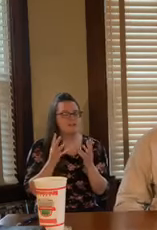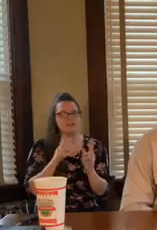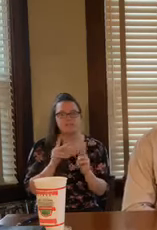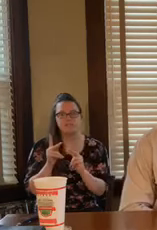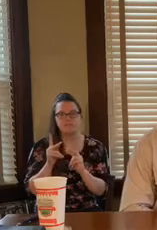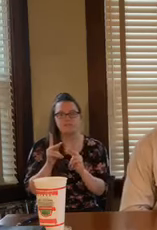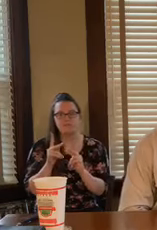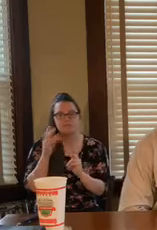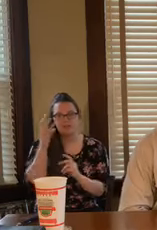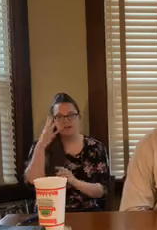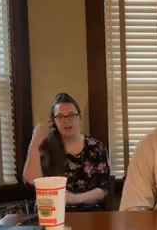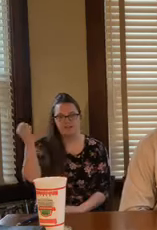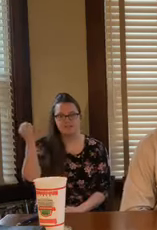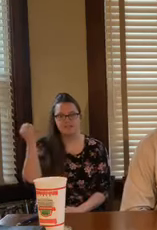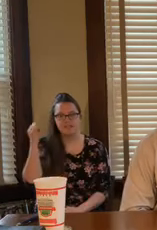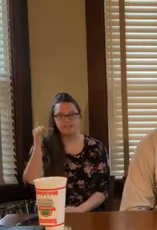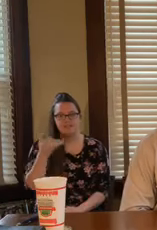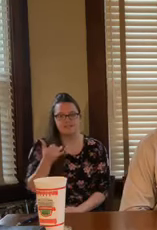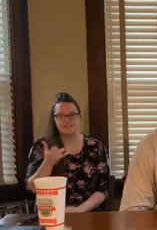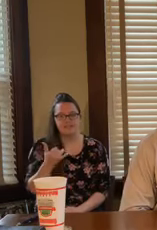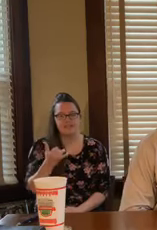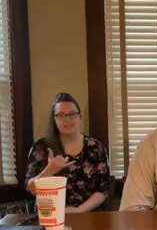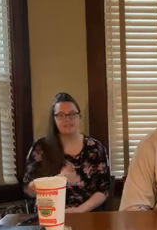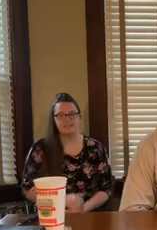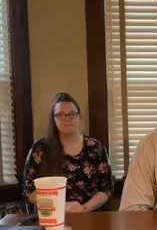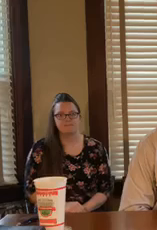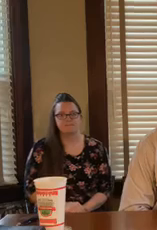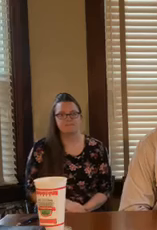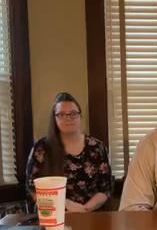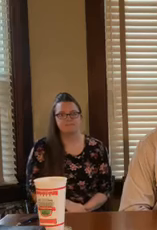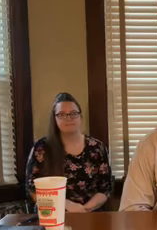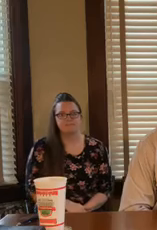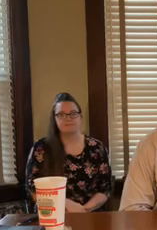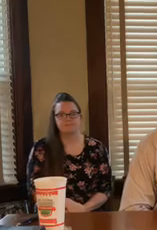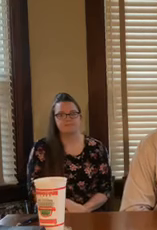outside enjoying the weather here in Northeastern Ohio.